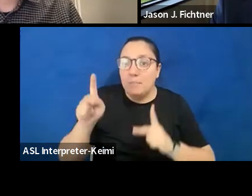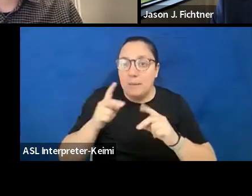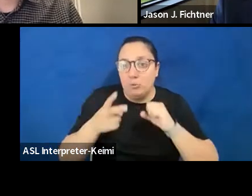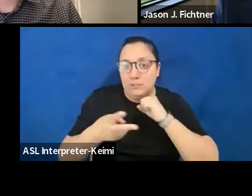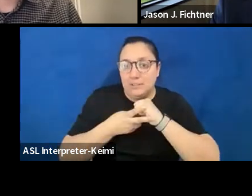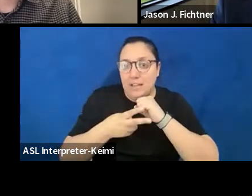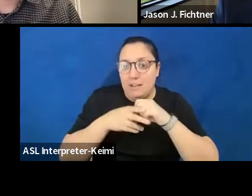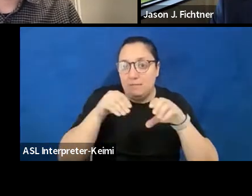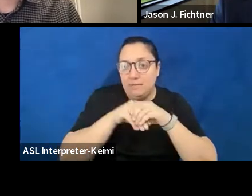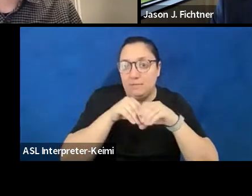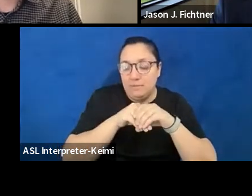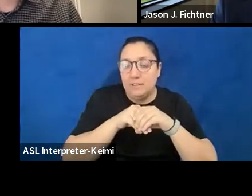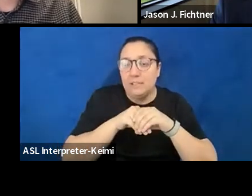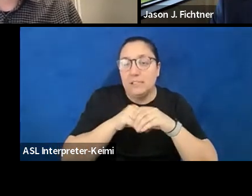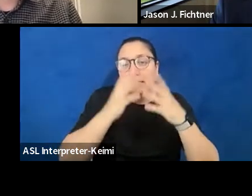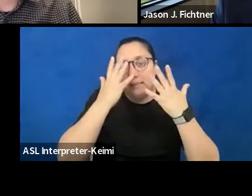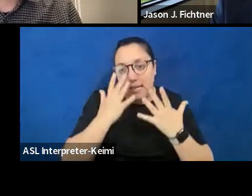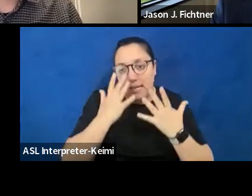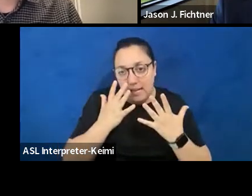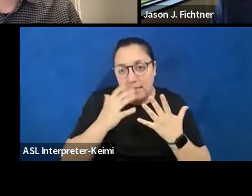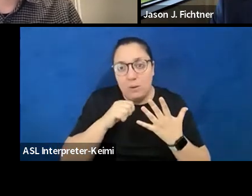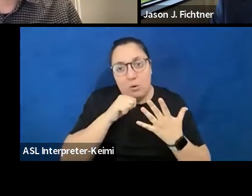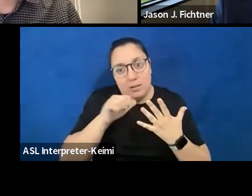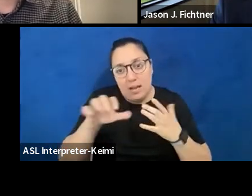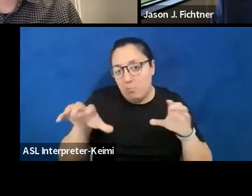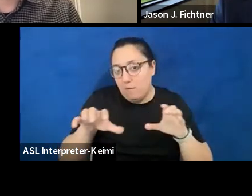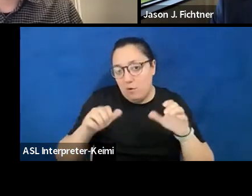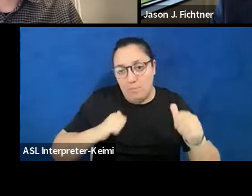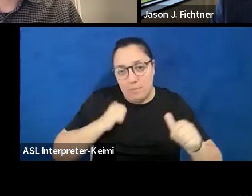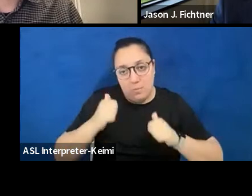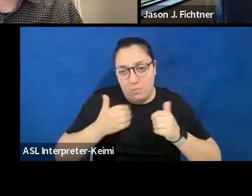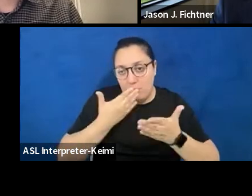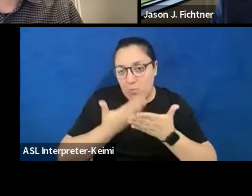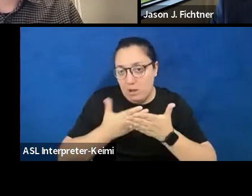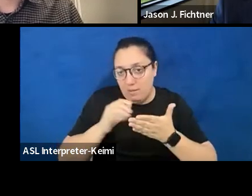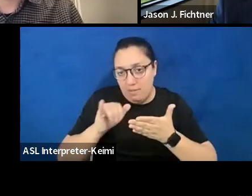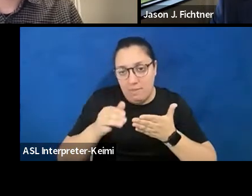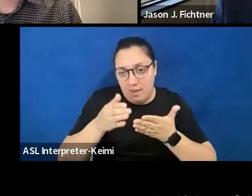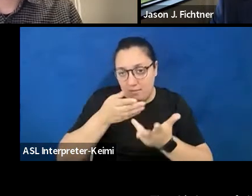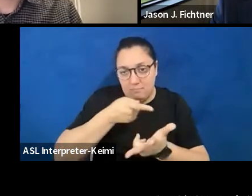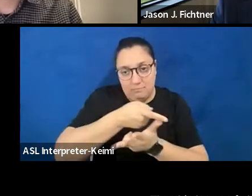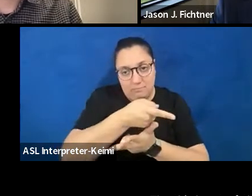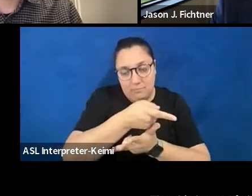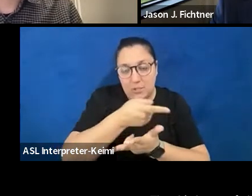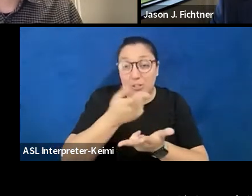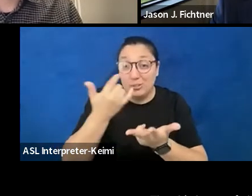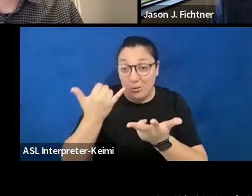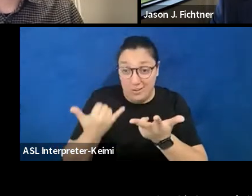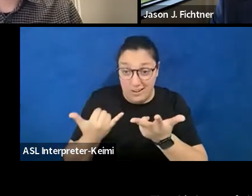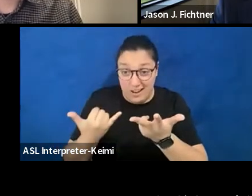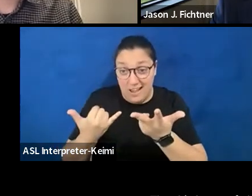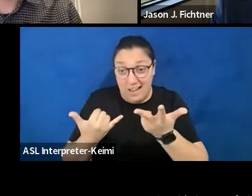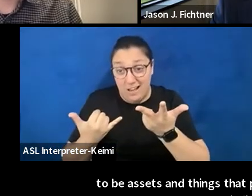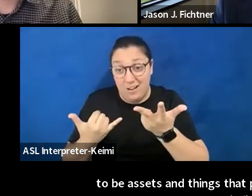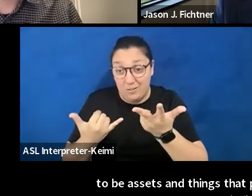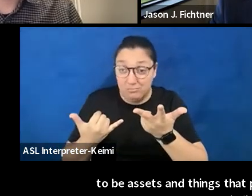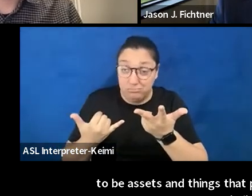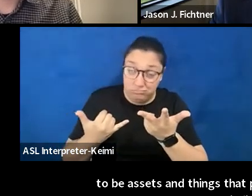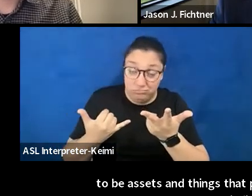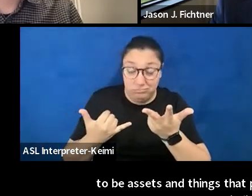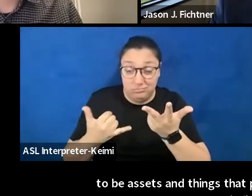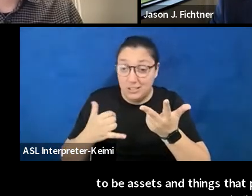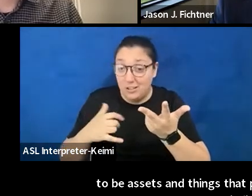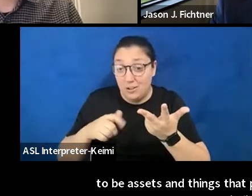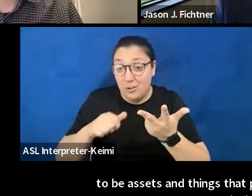independently. Sadly, we are also not performing very well on that front. So right now, our three-legged stool is a pretty